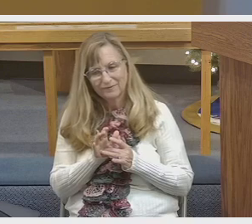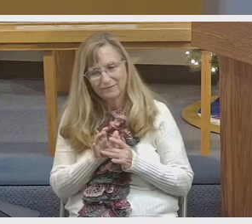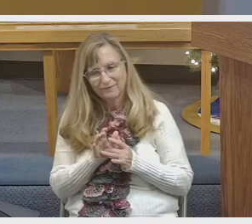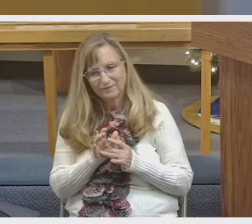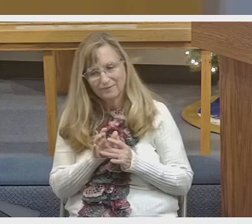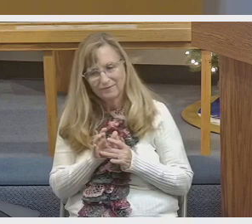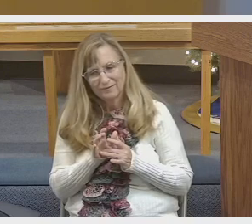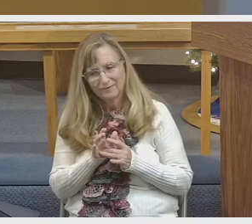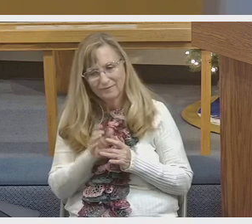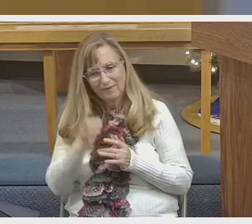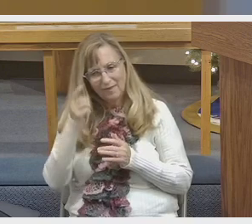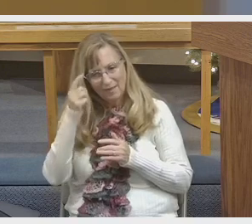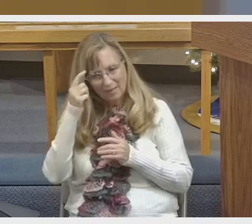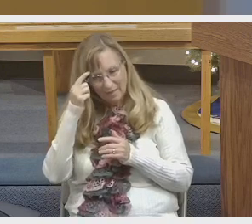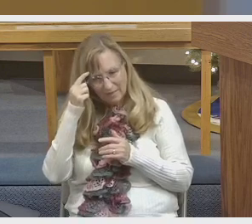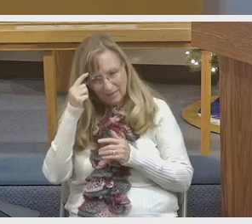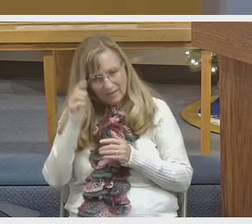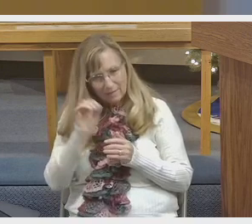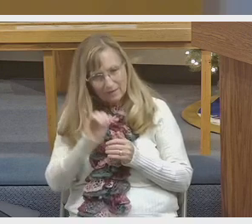Let's think on it.